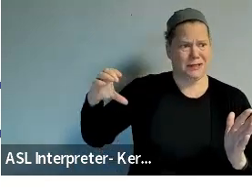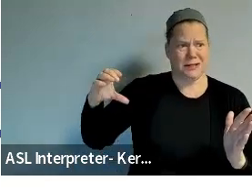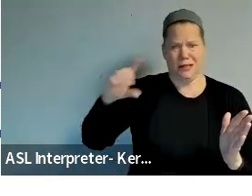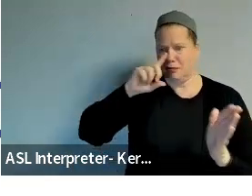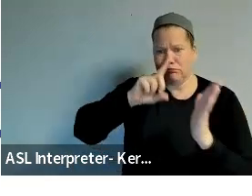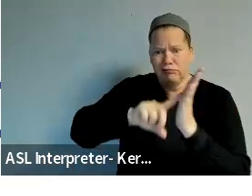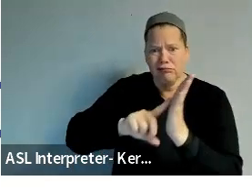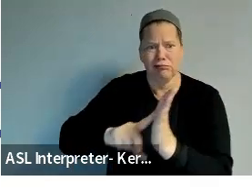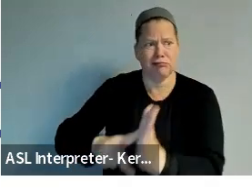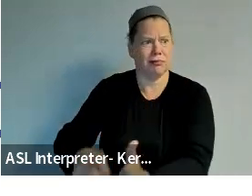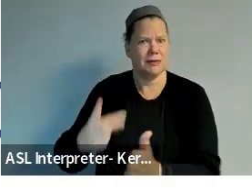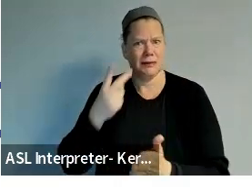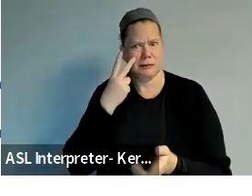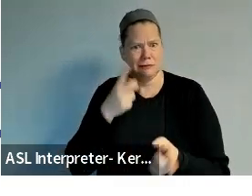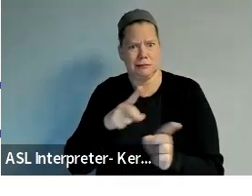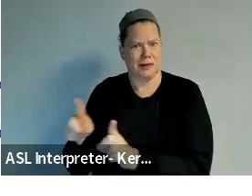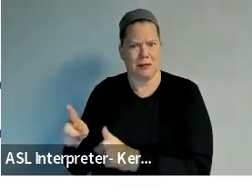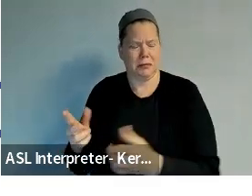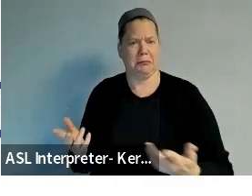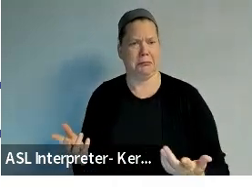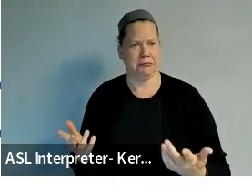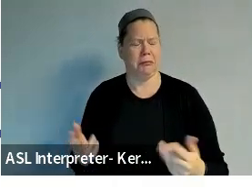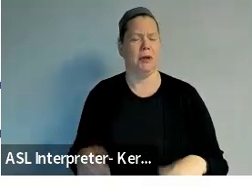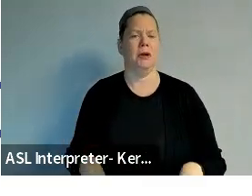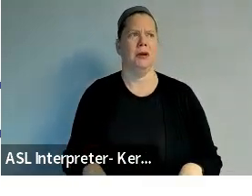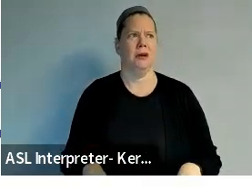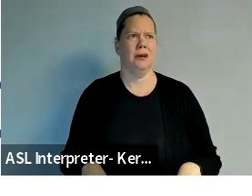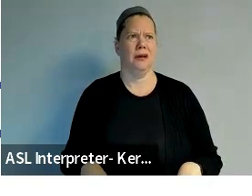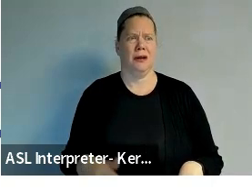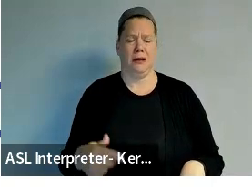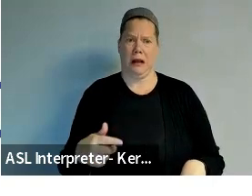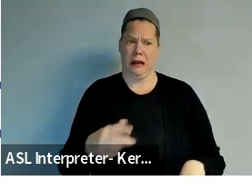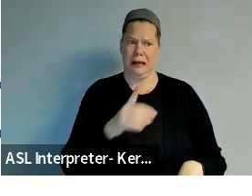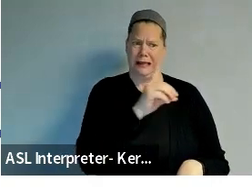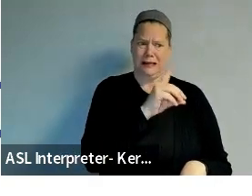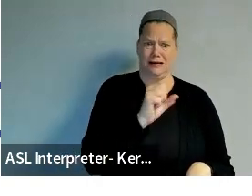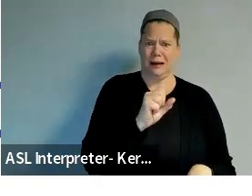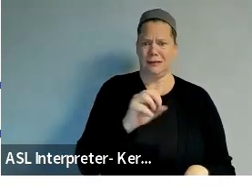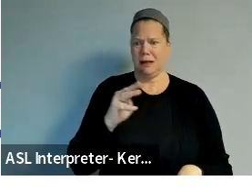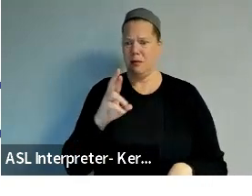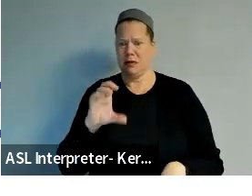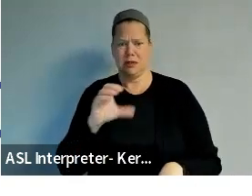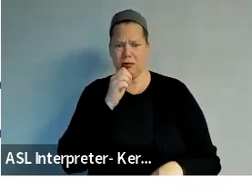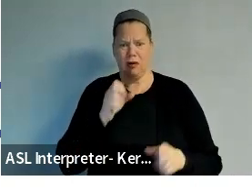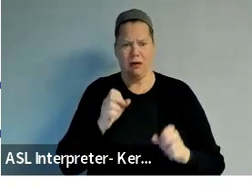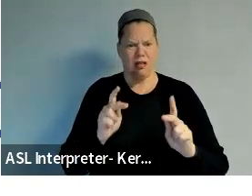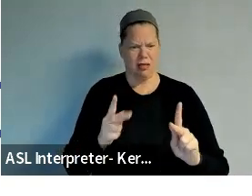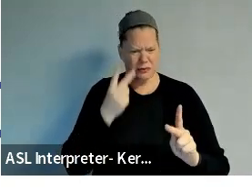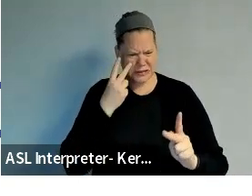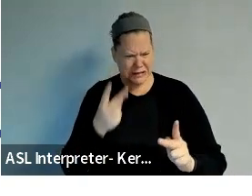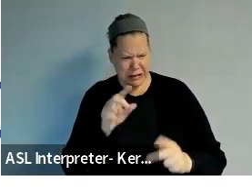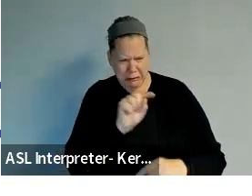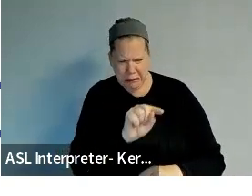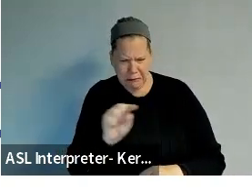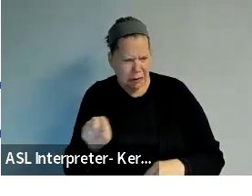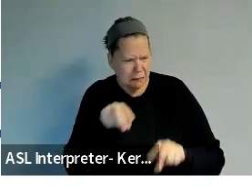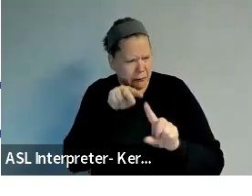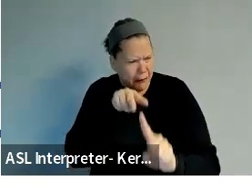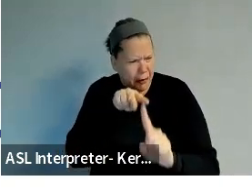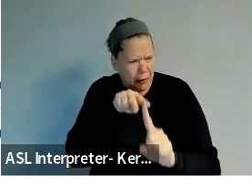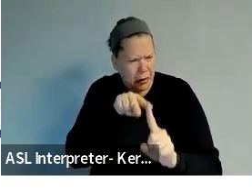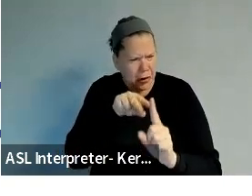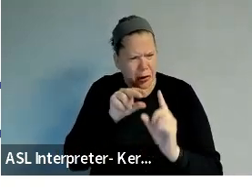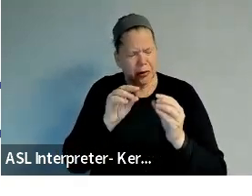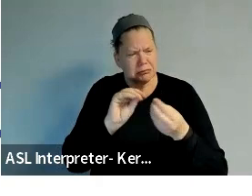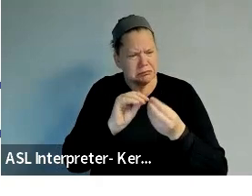Also, this requirement did not allow DDS and MRC to fully monitor and track